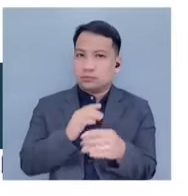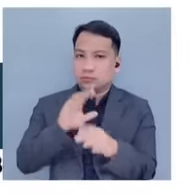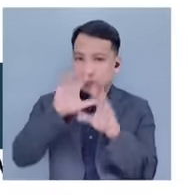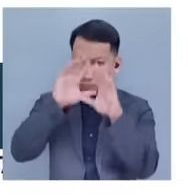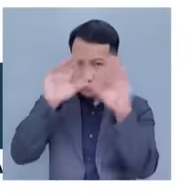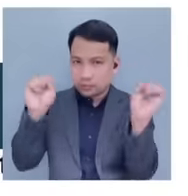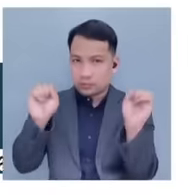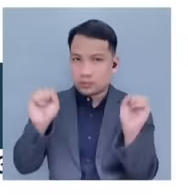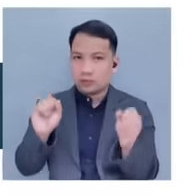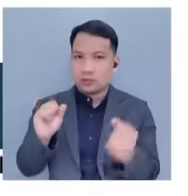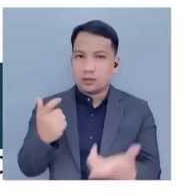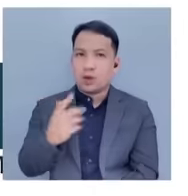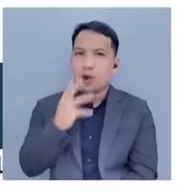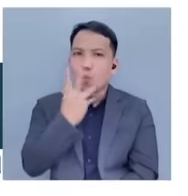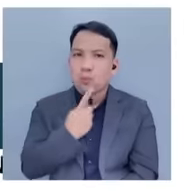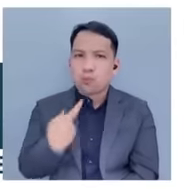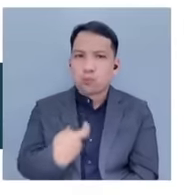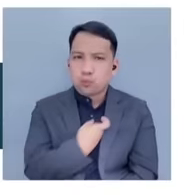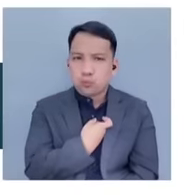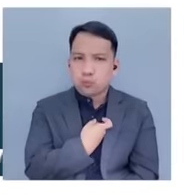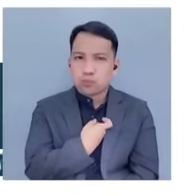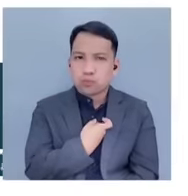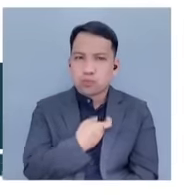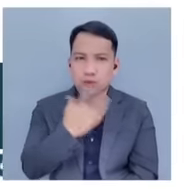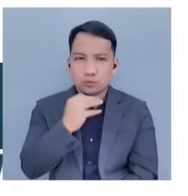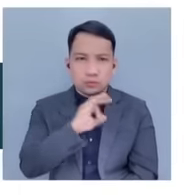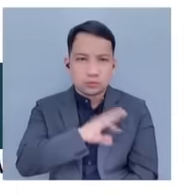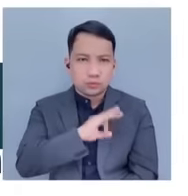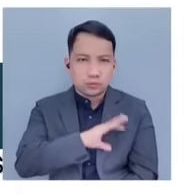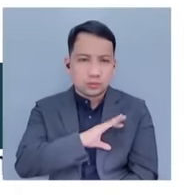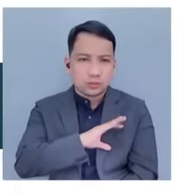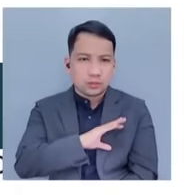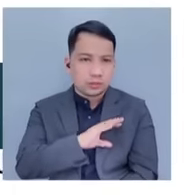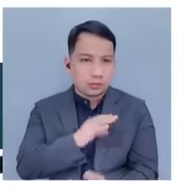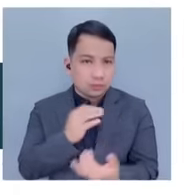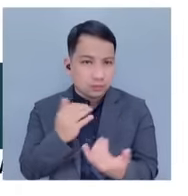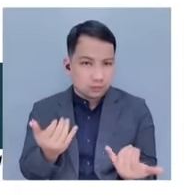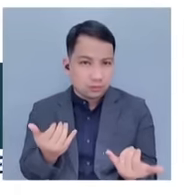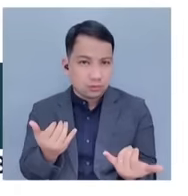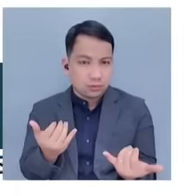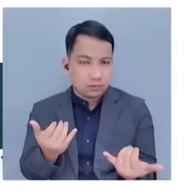hurt the most? Who stands to benefit the most from the current scenario?